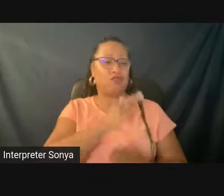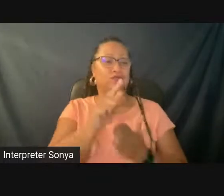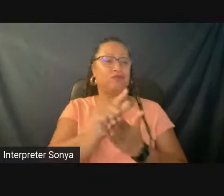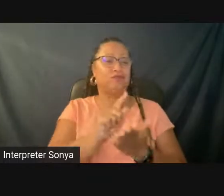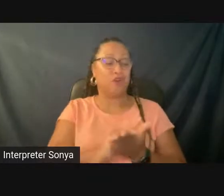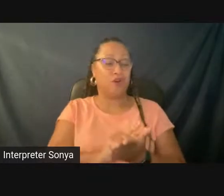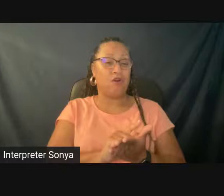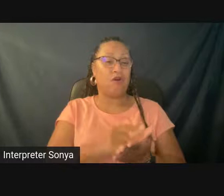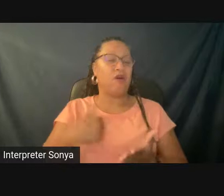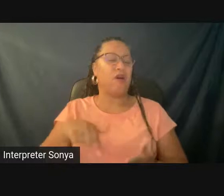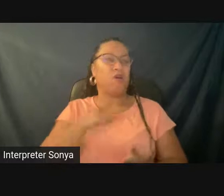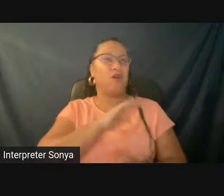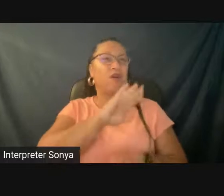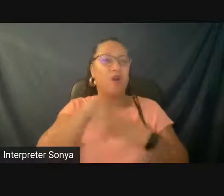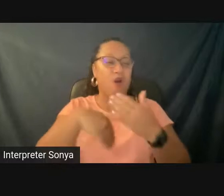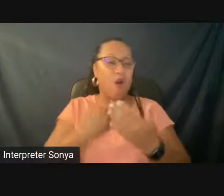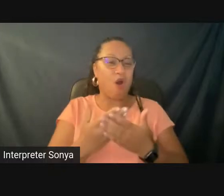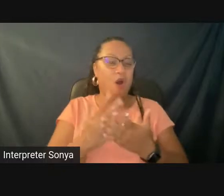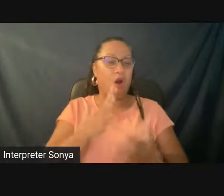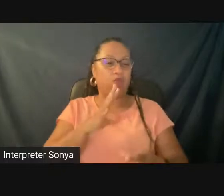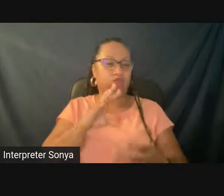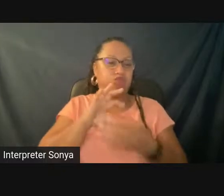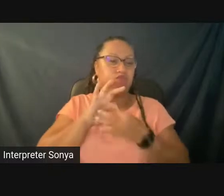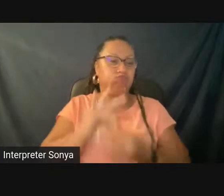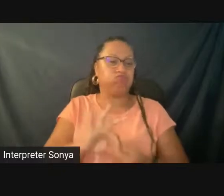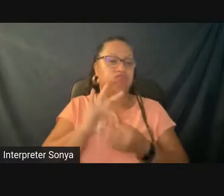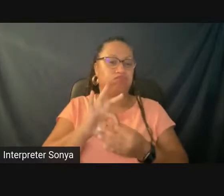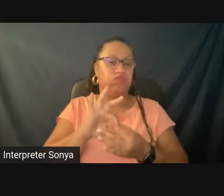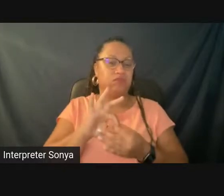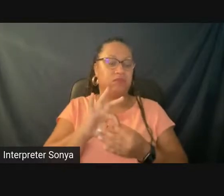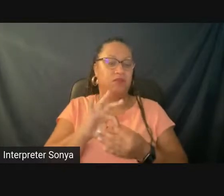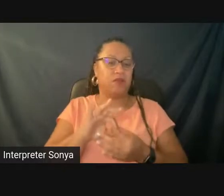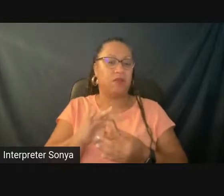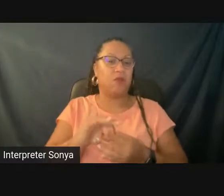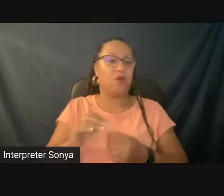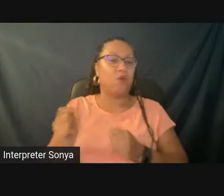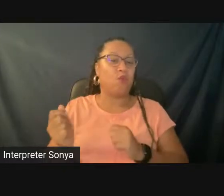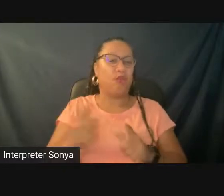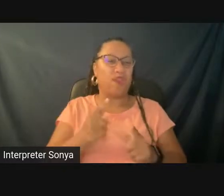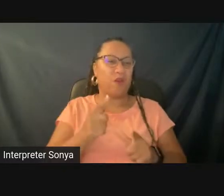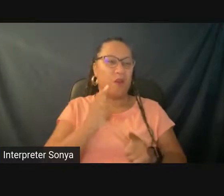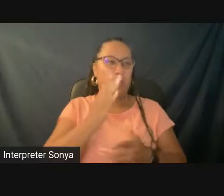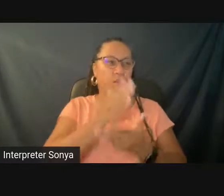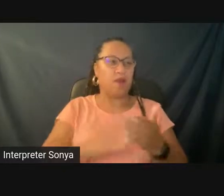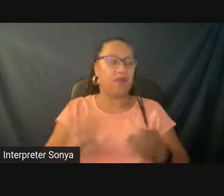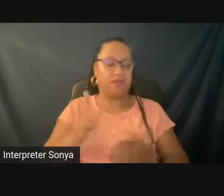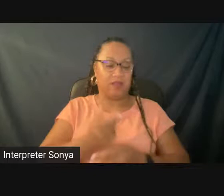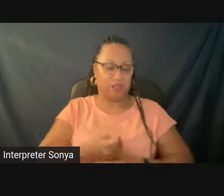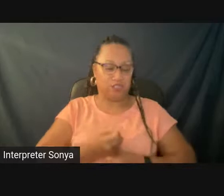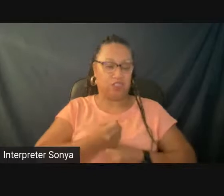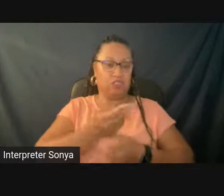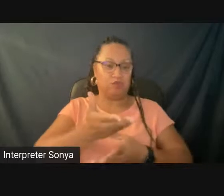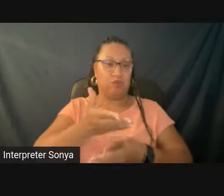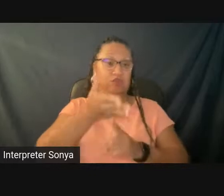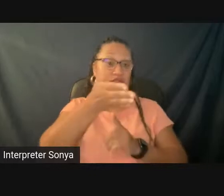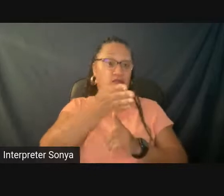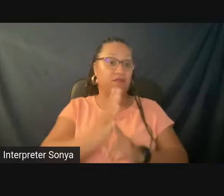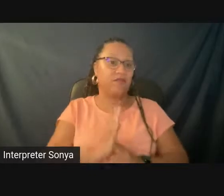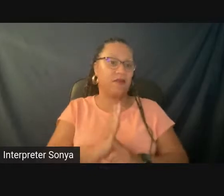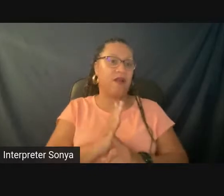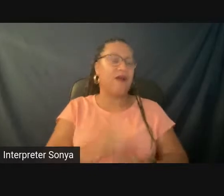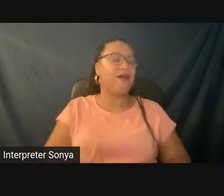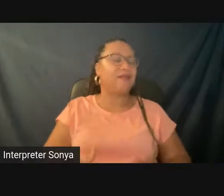a part of that. We are part of the one mind, the expression of God living each